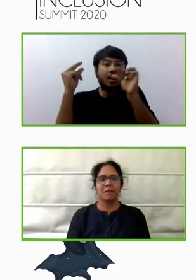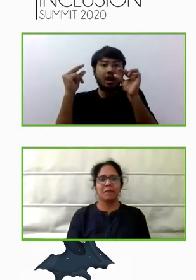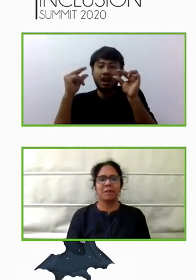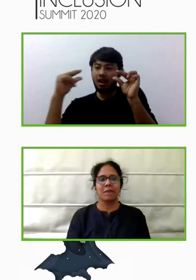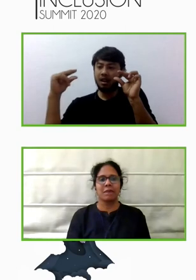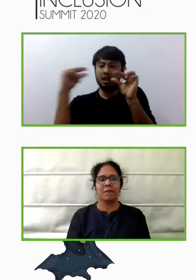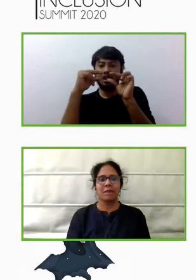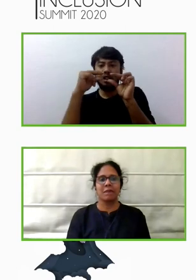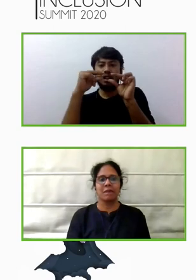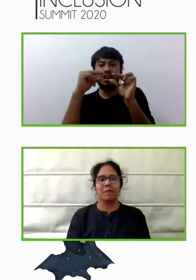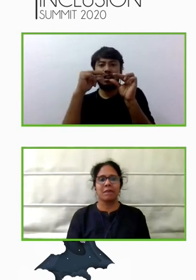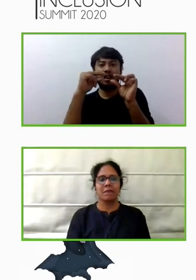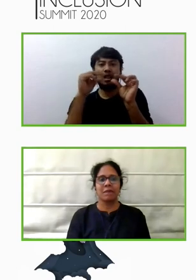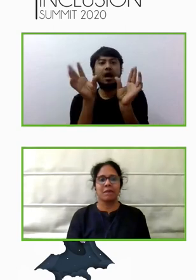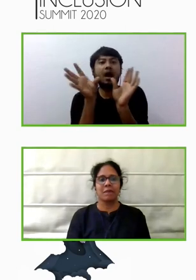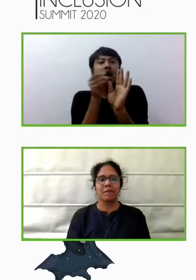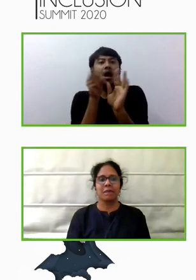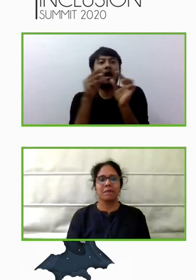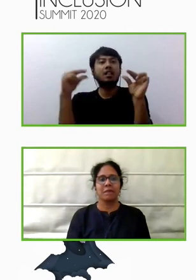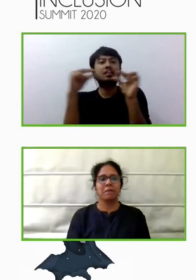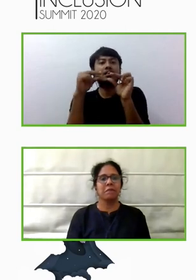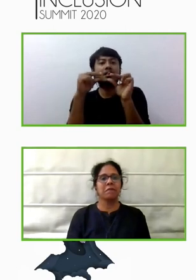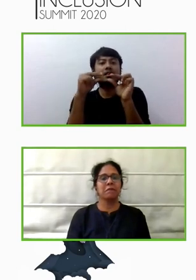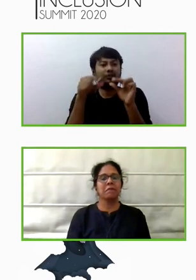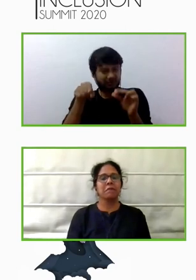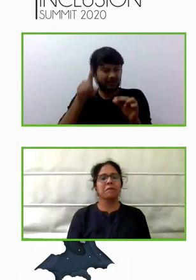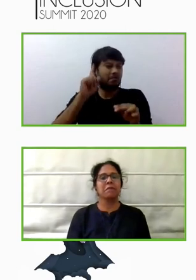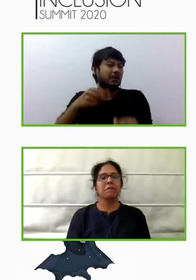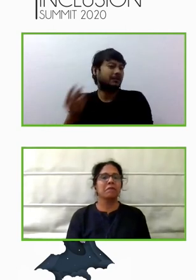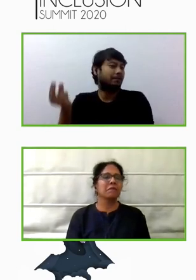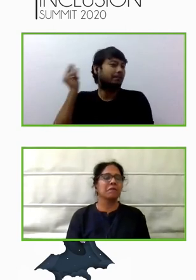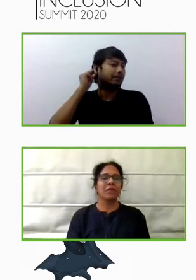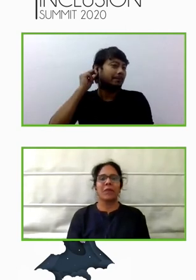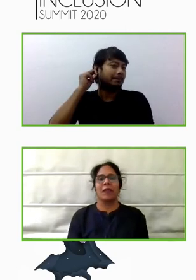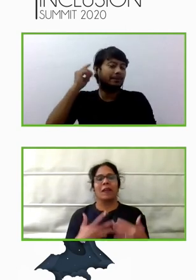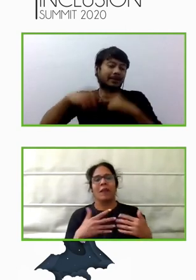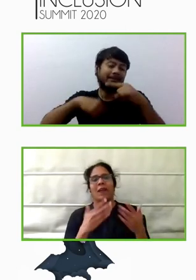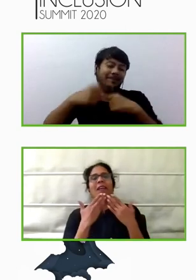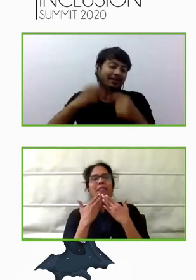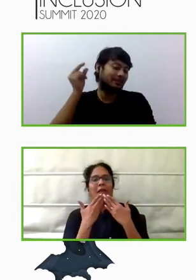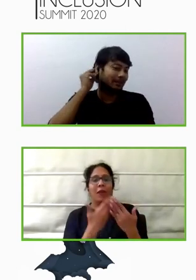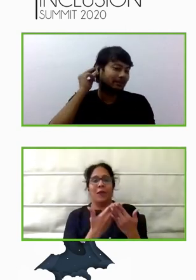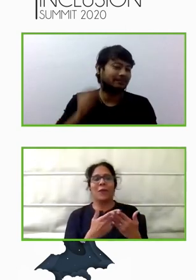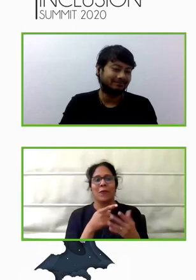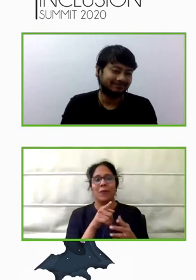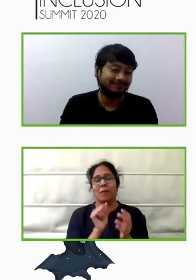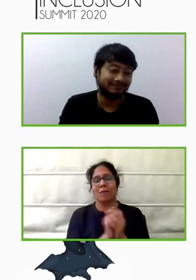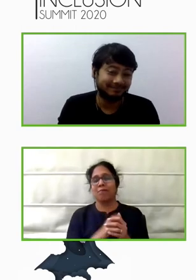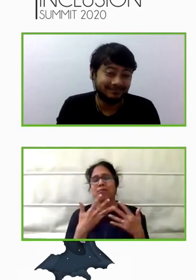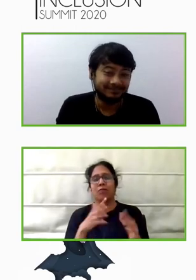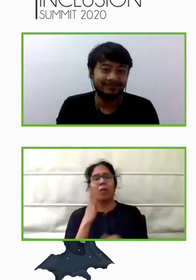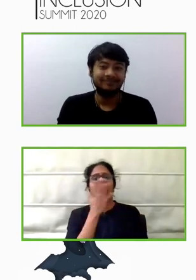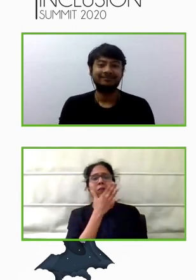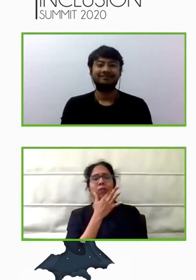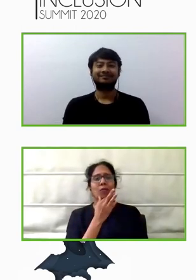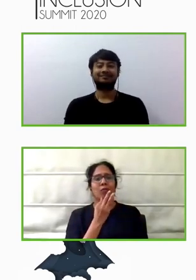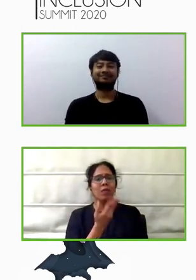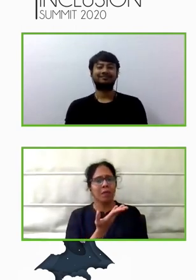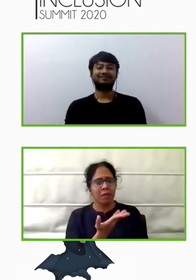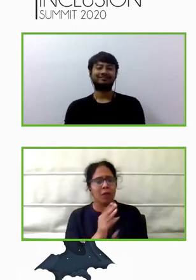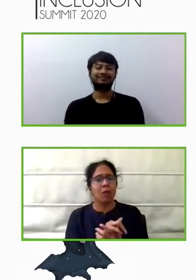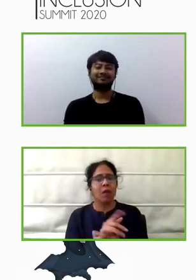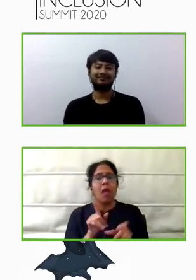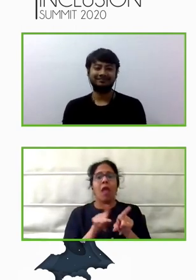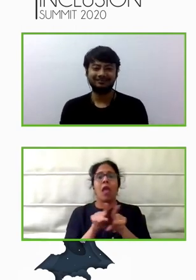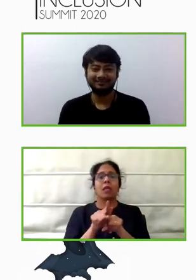magnet. So she literally just connects it to the side of her head. Thank you. I mean, that was, what a beautiful